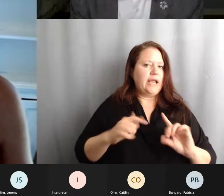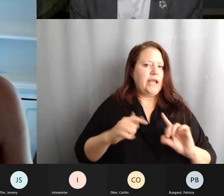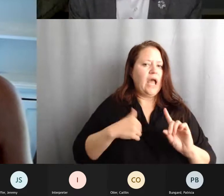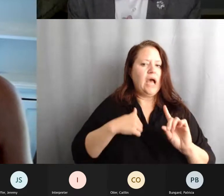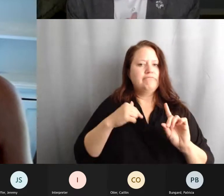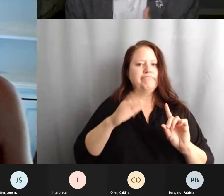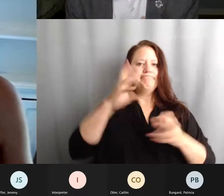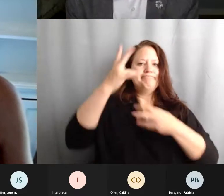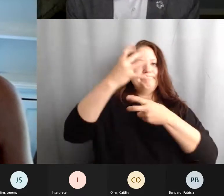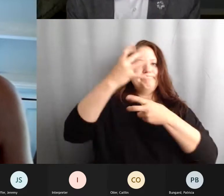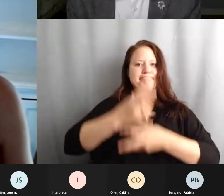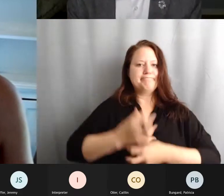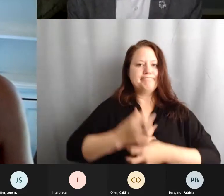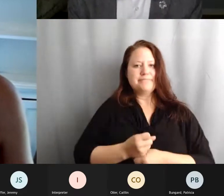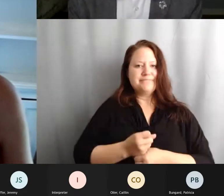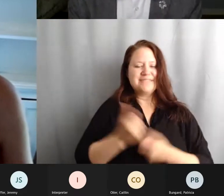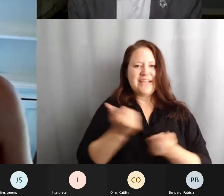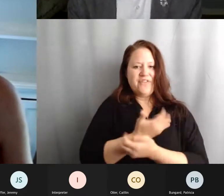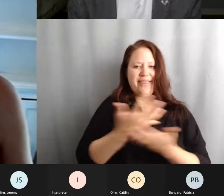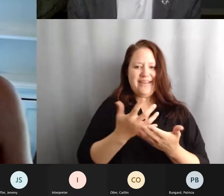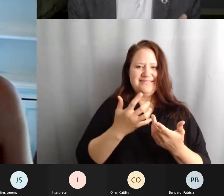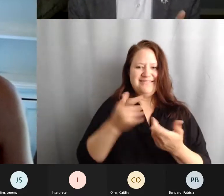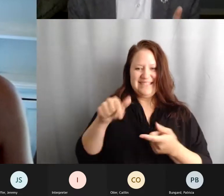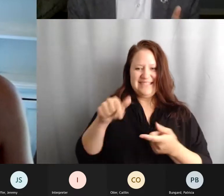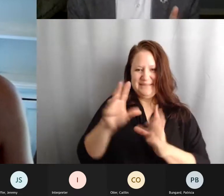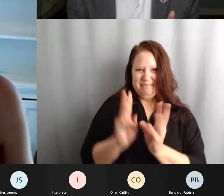some housekeeping here as we near the end.